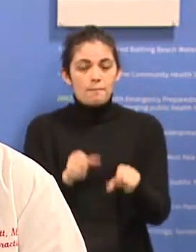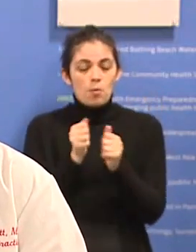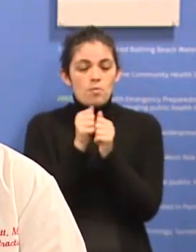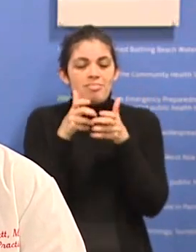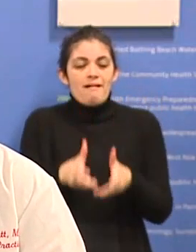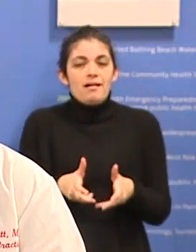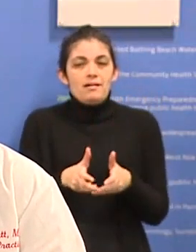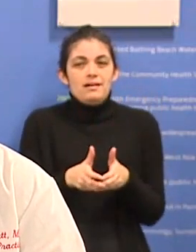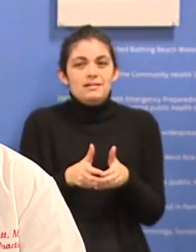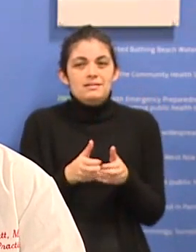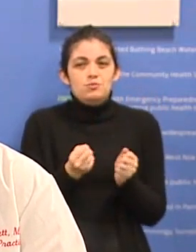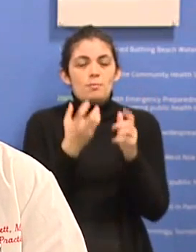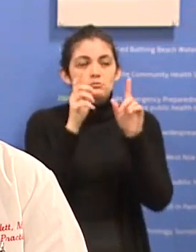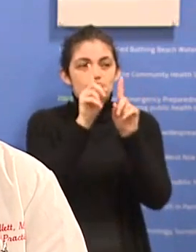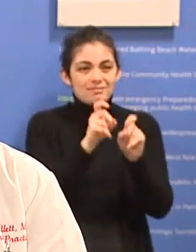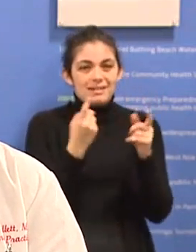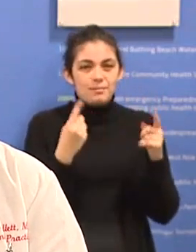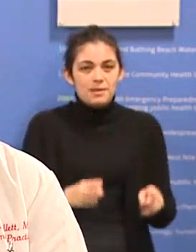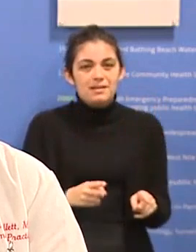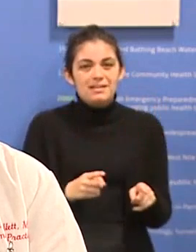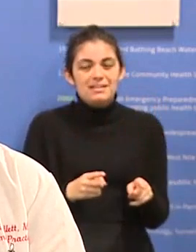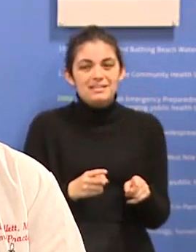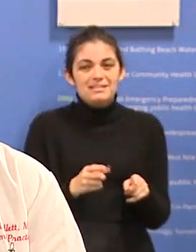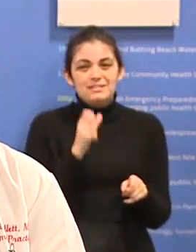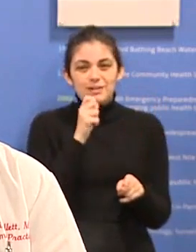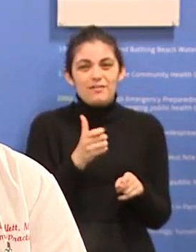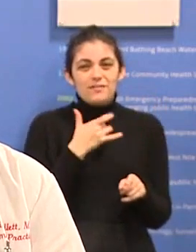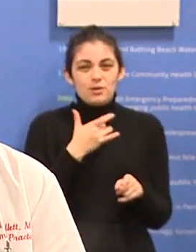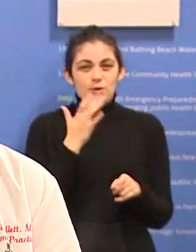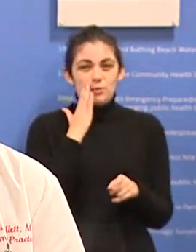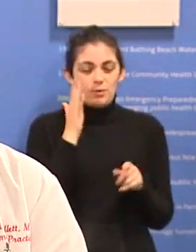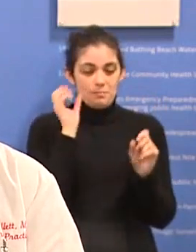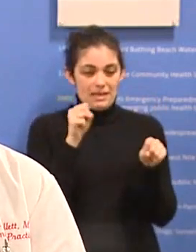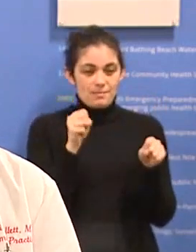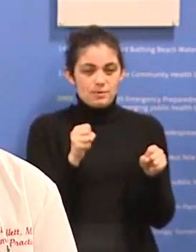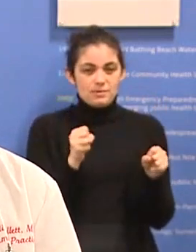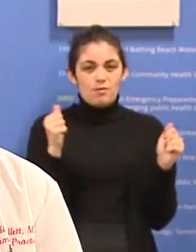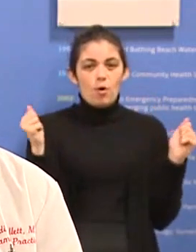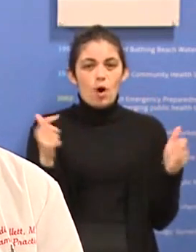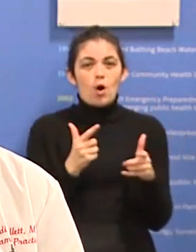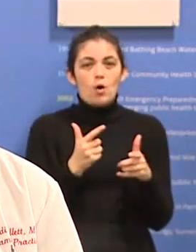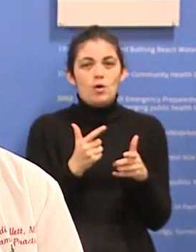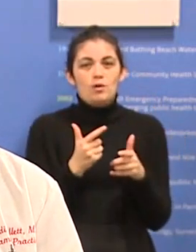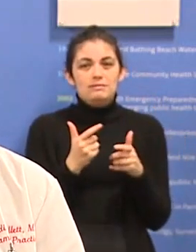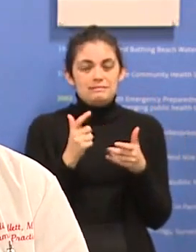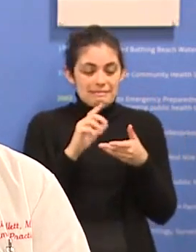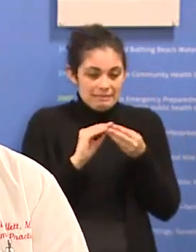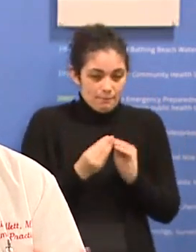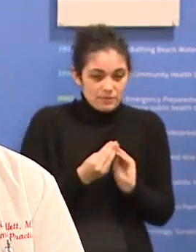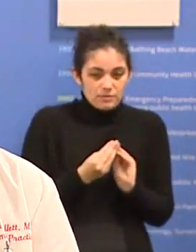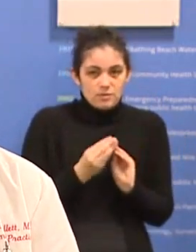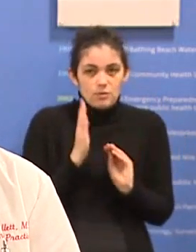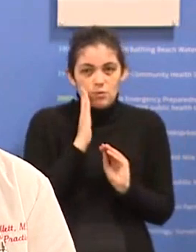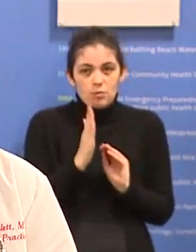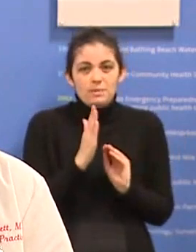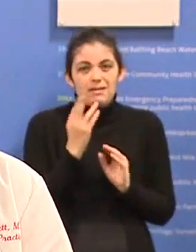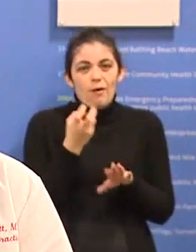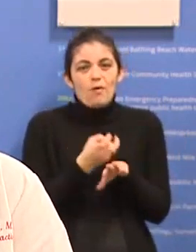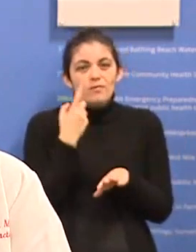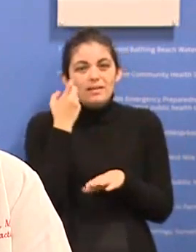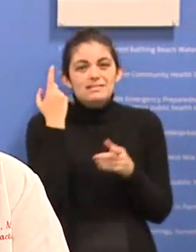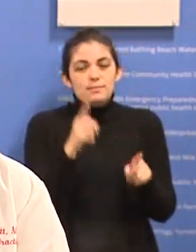without widespread testing, I don't imagine that we're going to be able to give every single municipality numbers. It's going to be really hard to